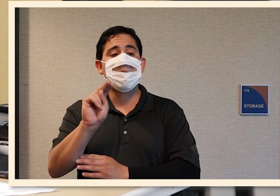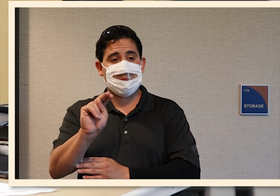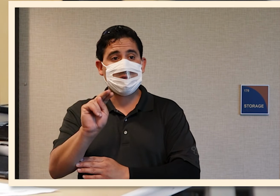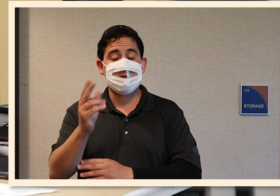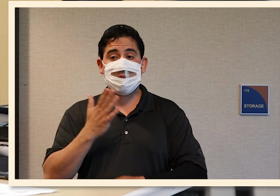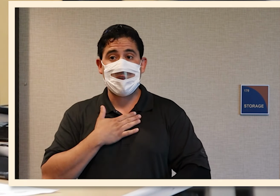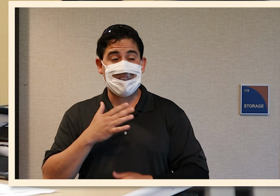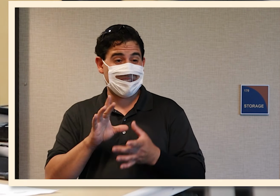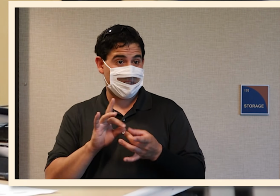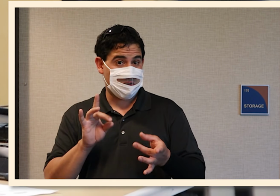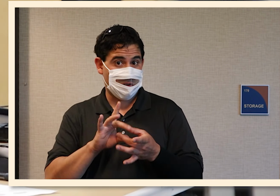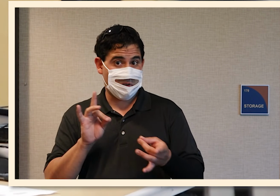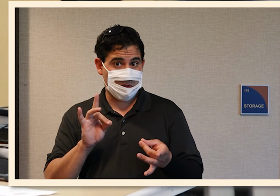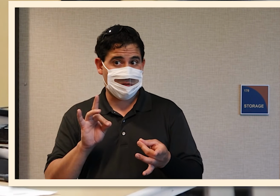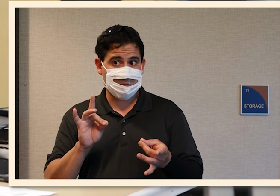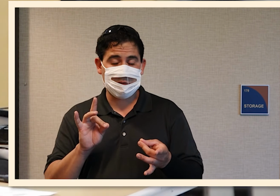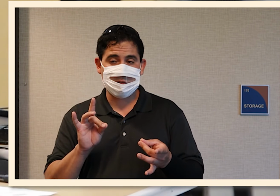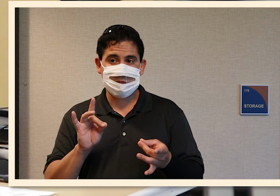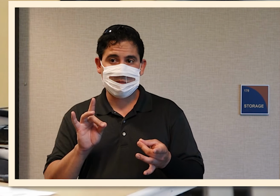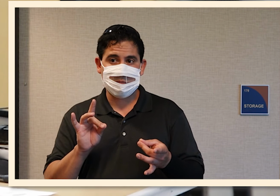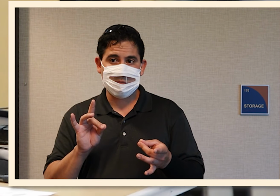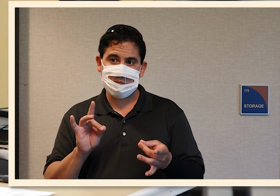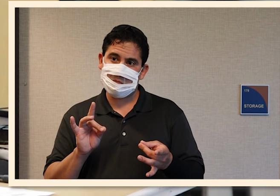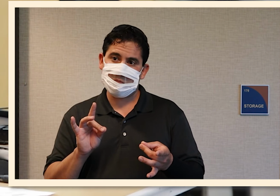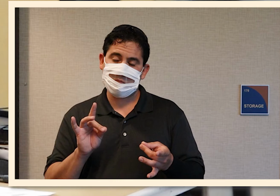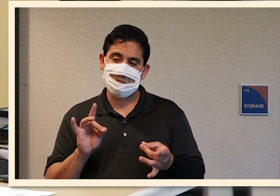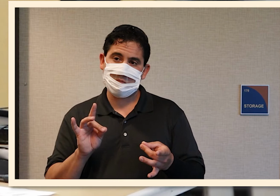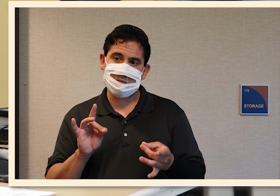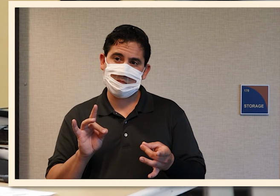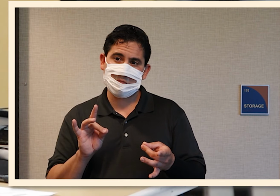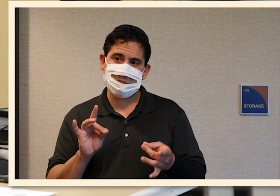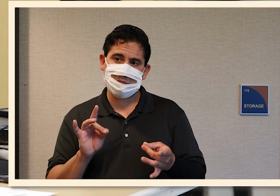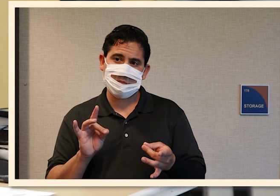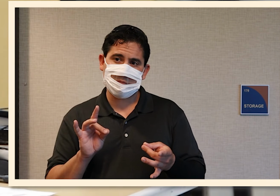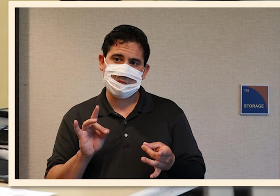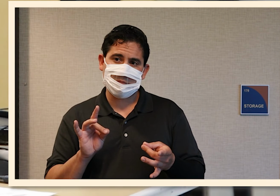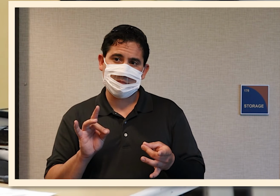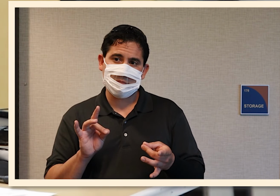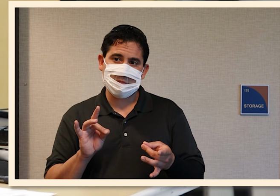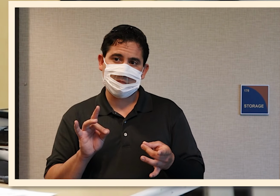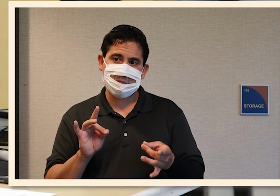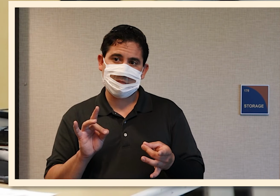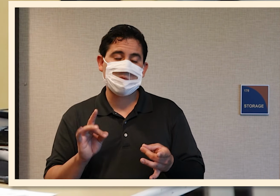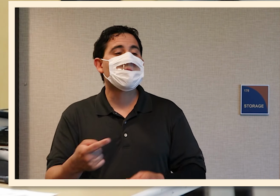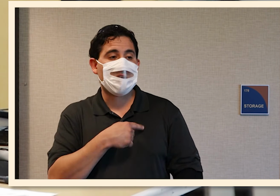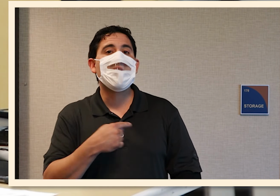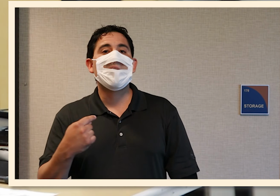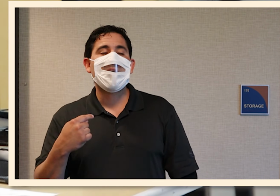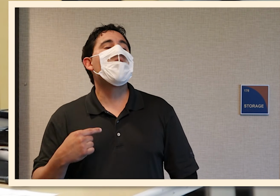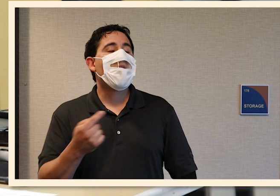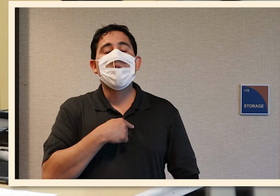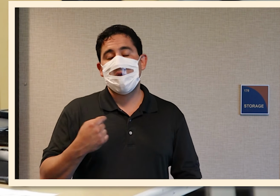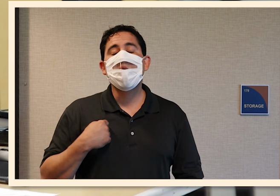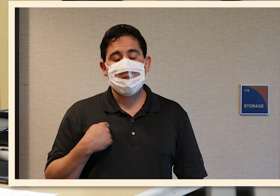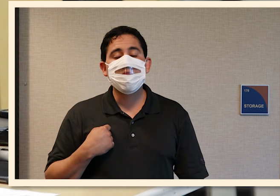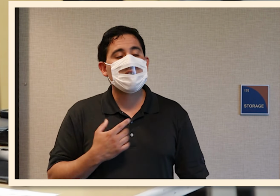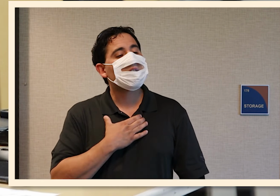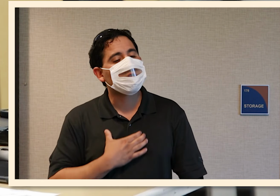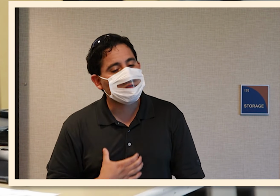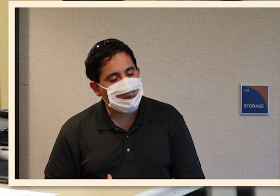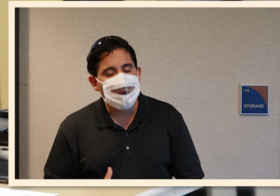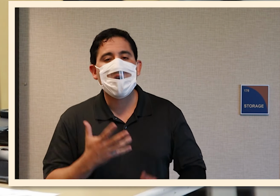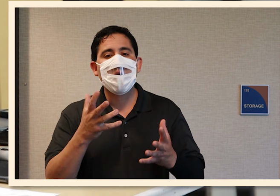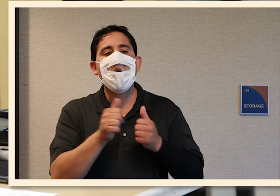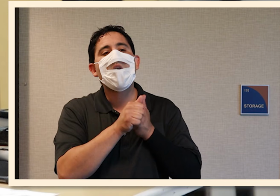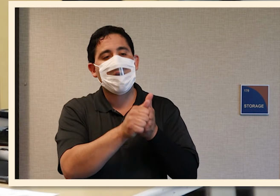that what it's supposed to be is that we meet the letter of the law, and we've done that with the options